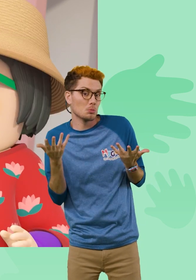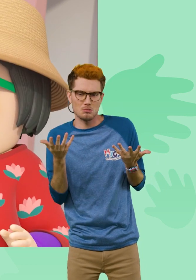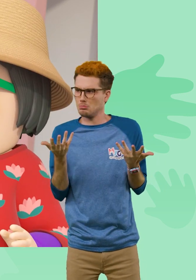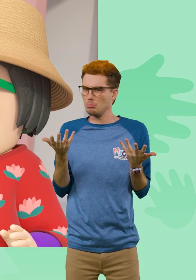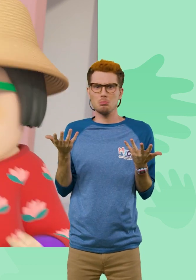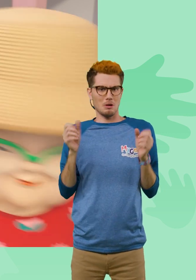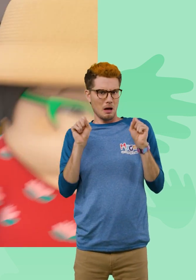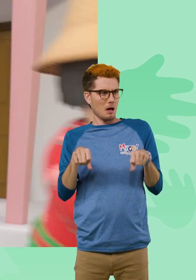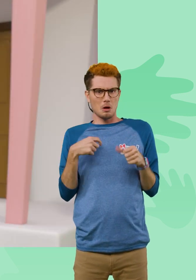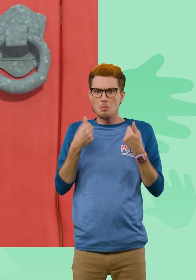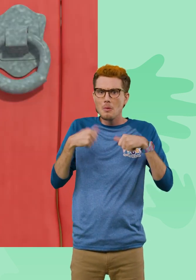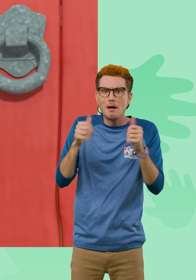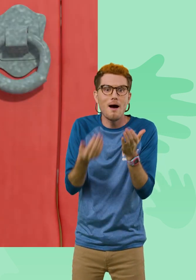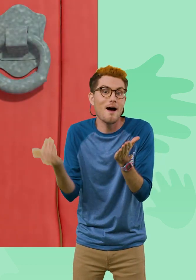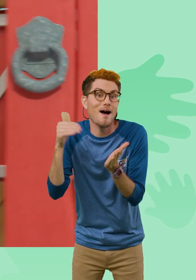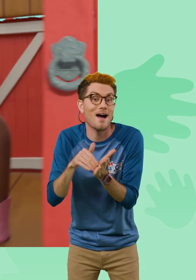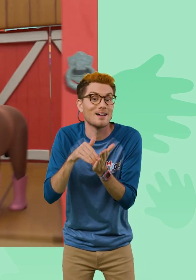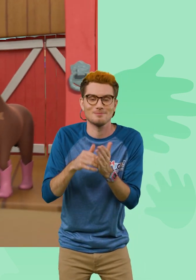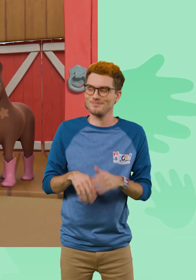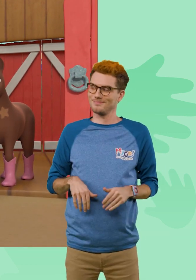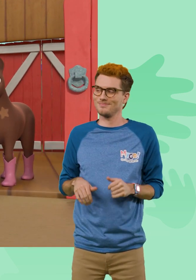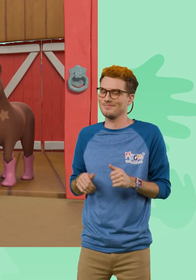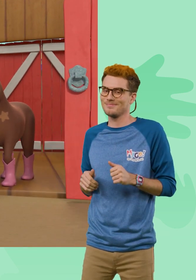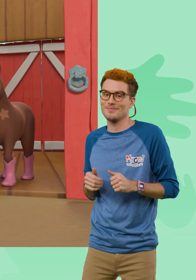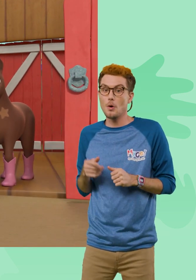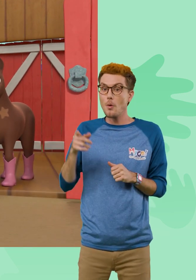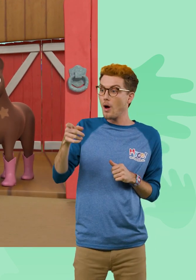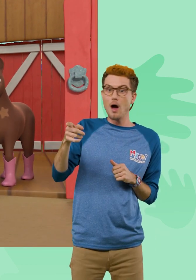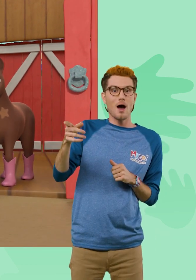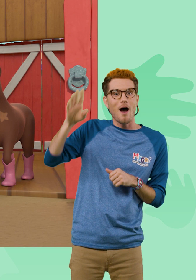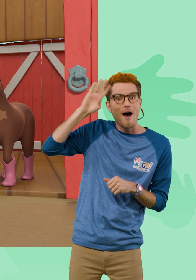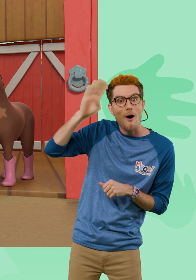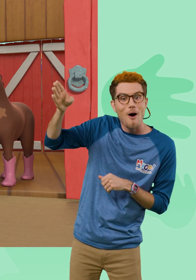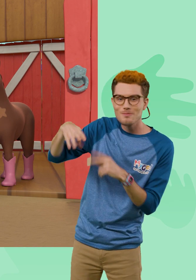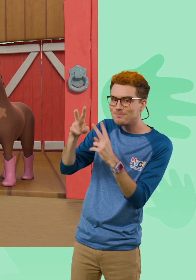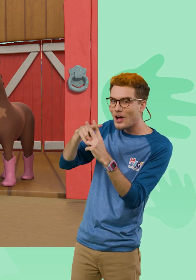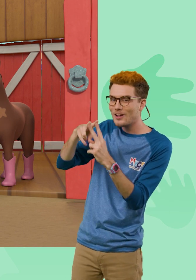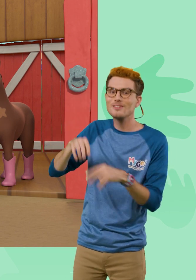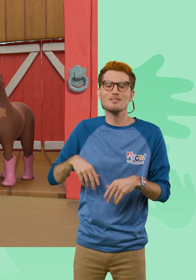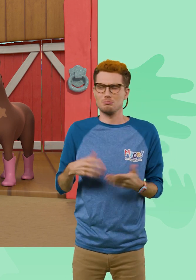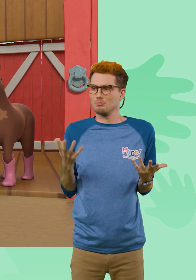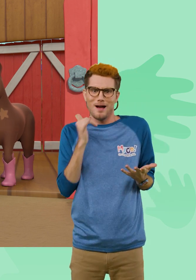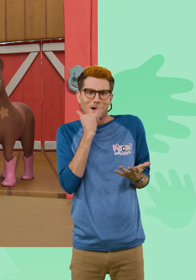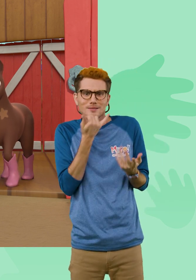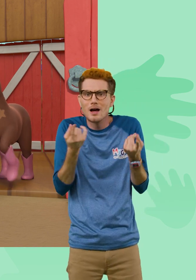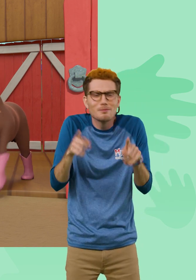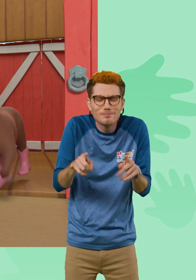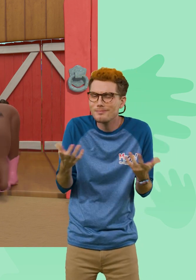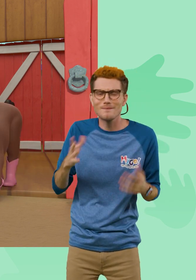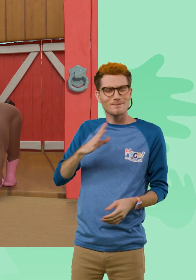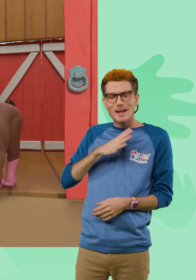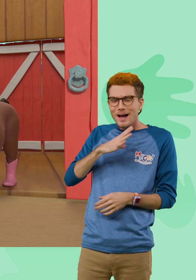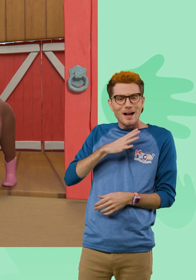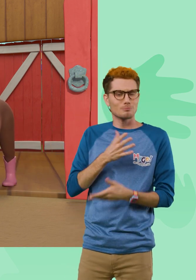get well, so I can try again? Howdy, partner. Accidents